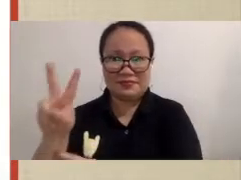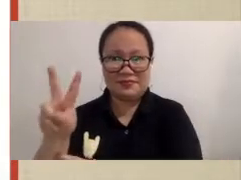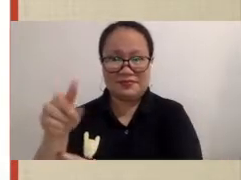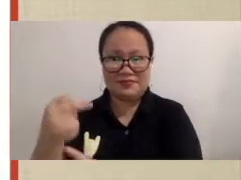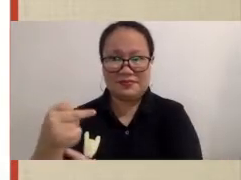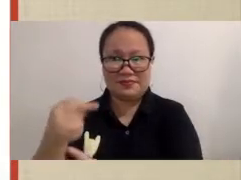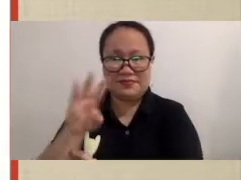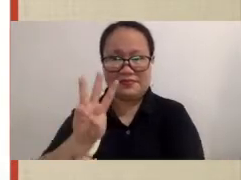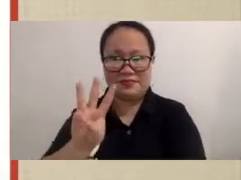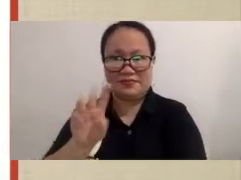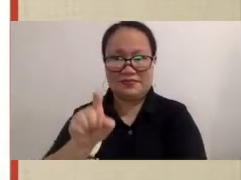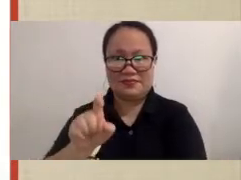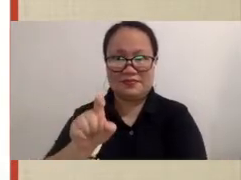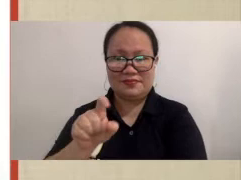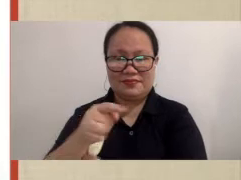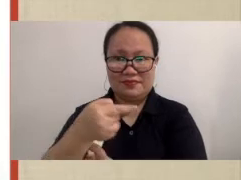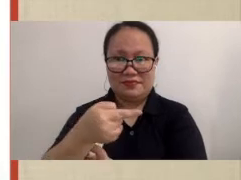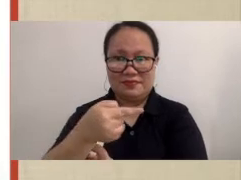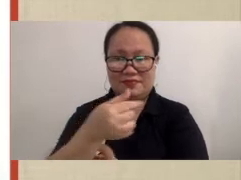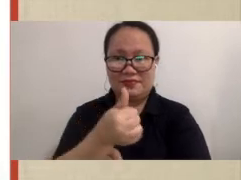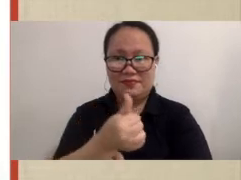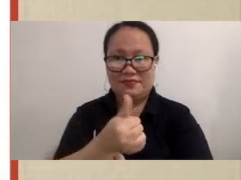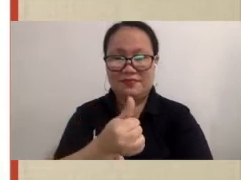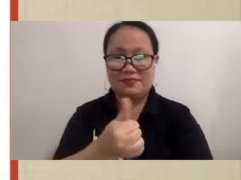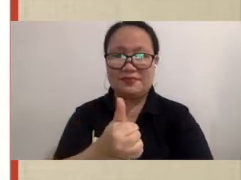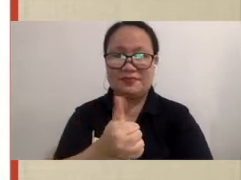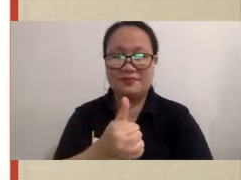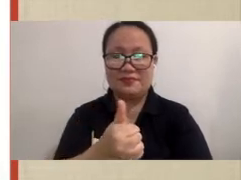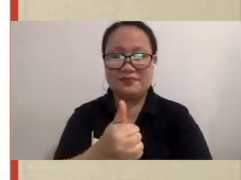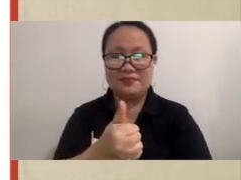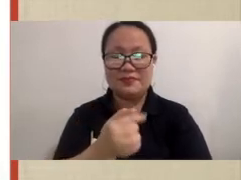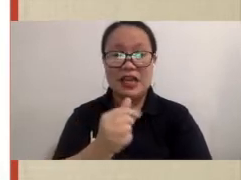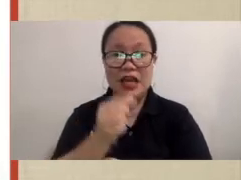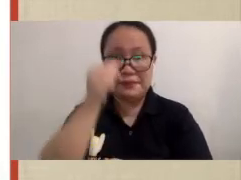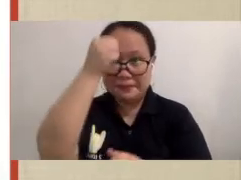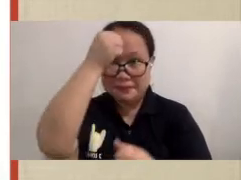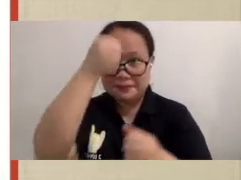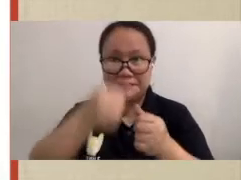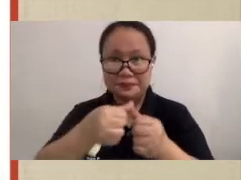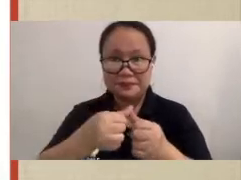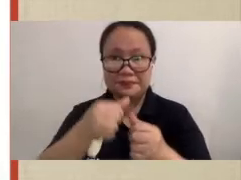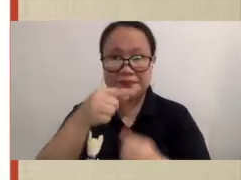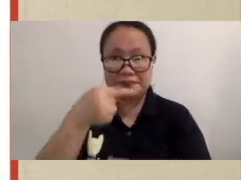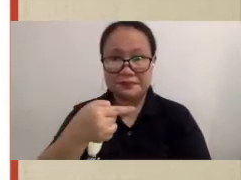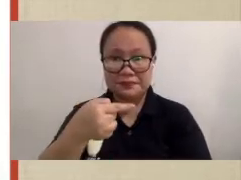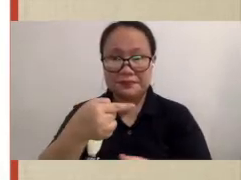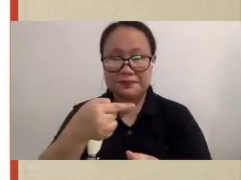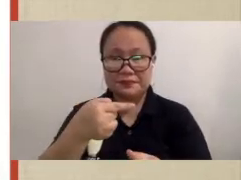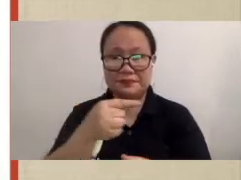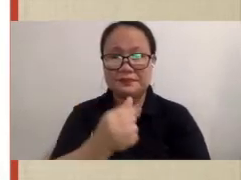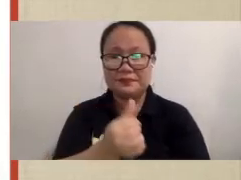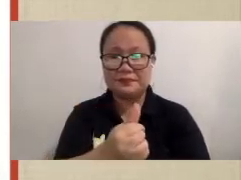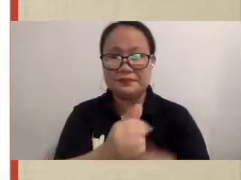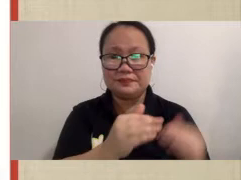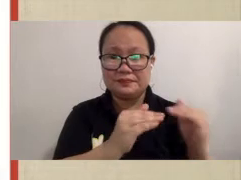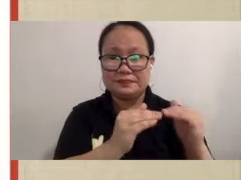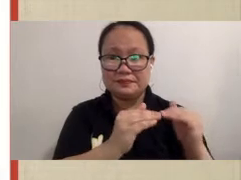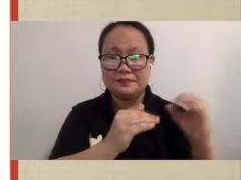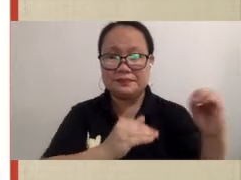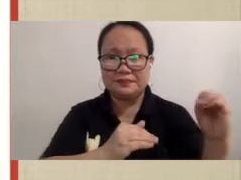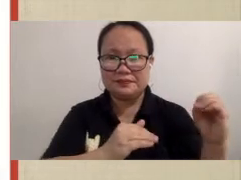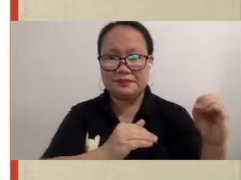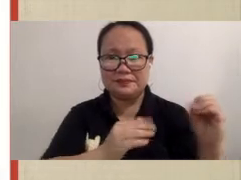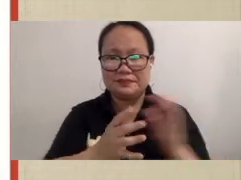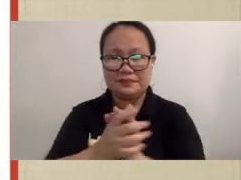3x squared minus 6x minus 10, remember, it should be negative, is equal